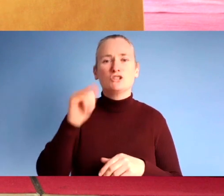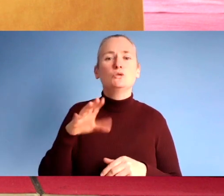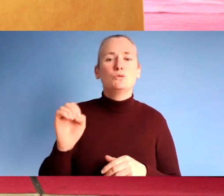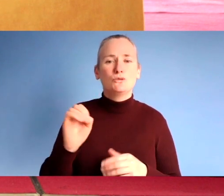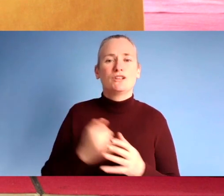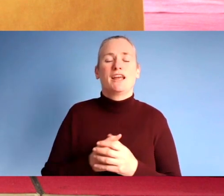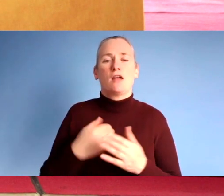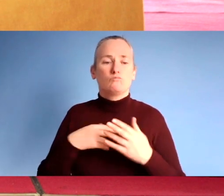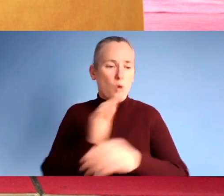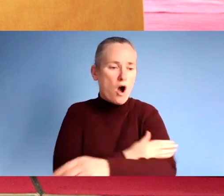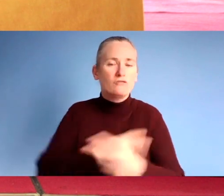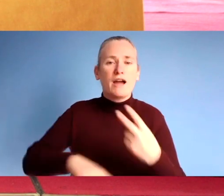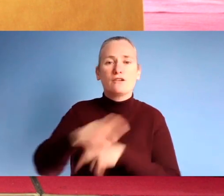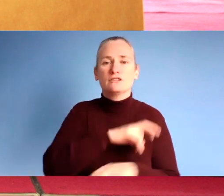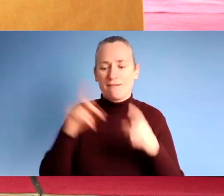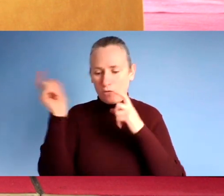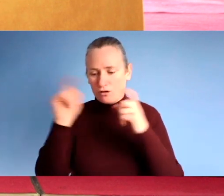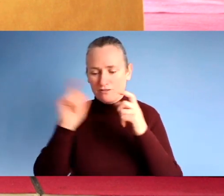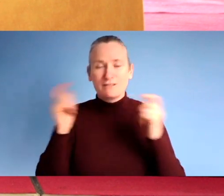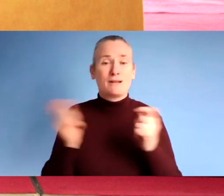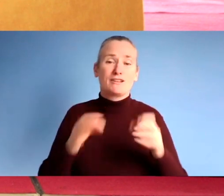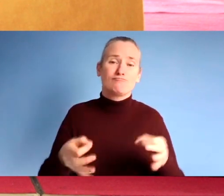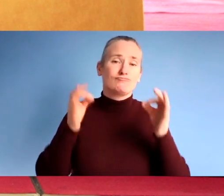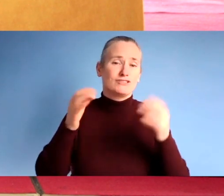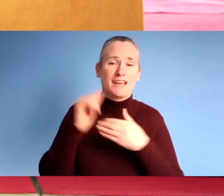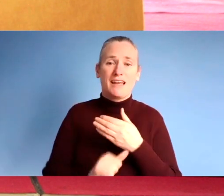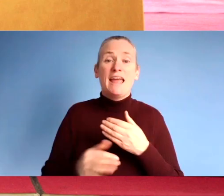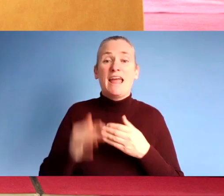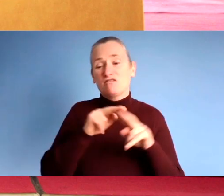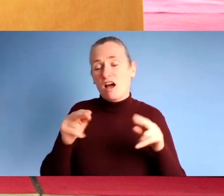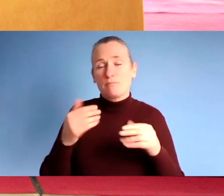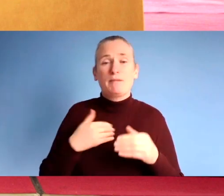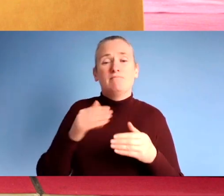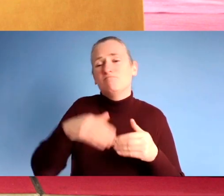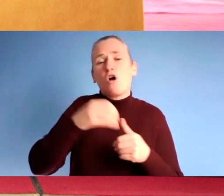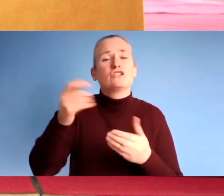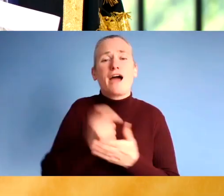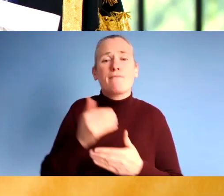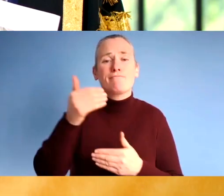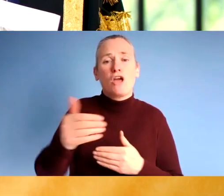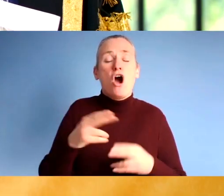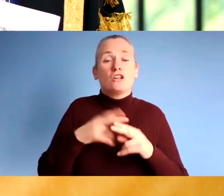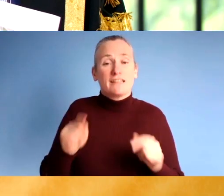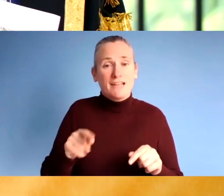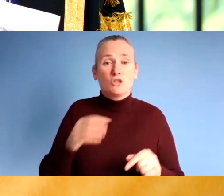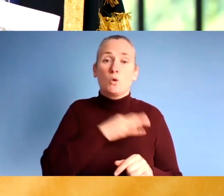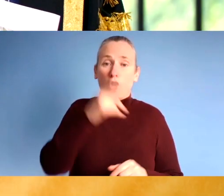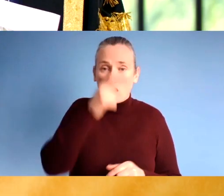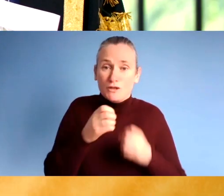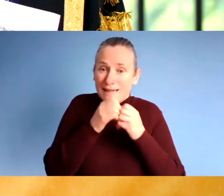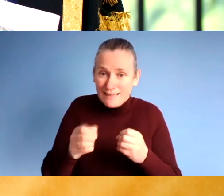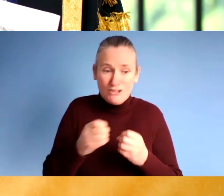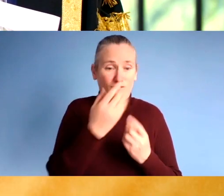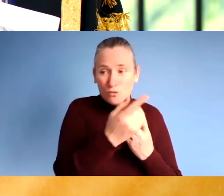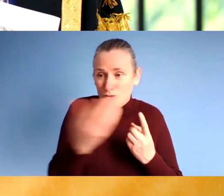where we can walk, take photos, and celebrate this wonderful day. And if not, maybe we'll do it at another time. Until then, good luck to